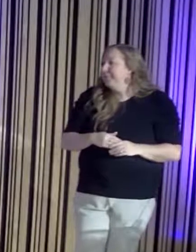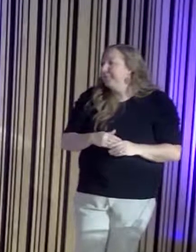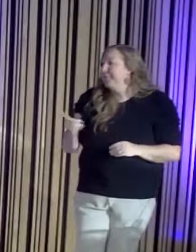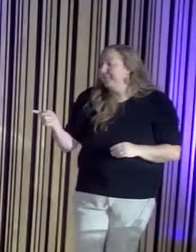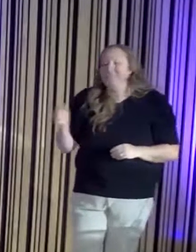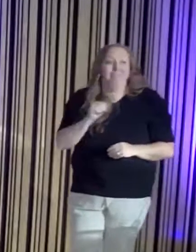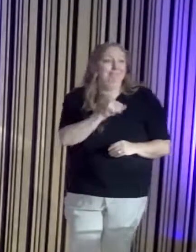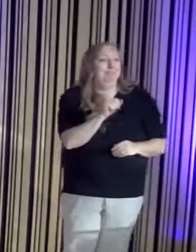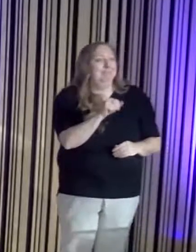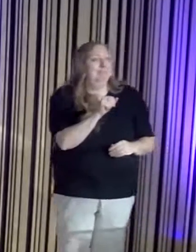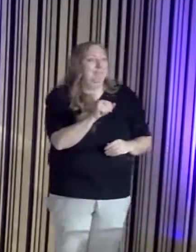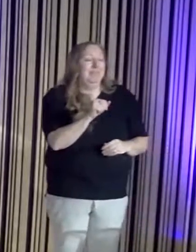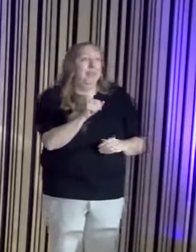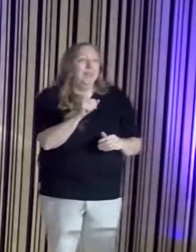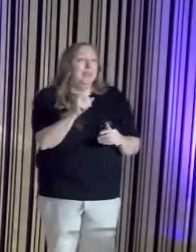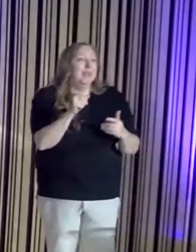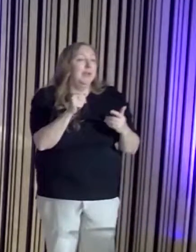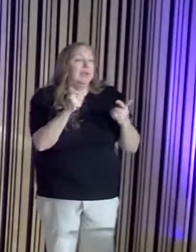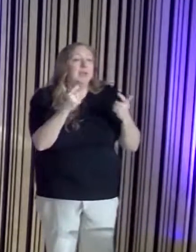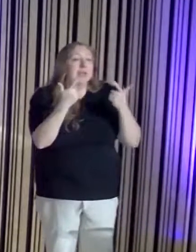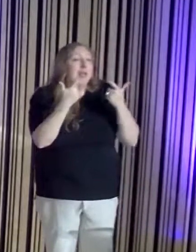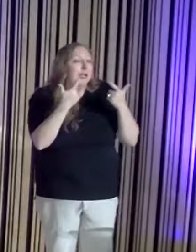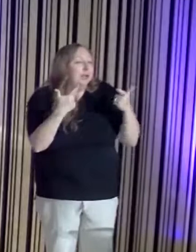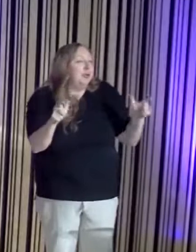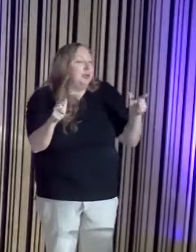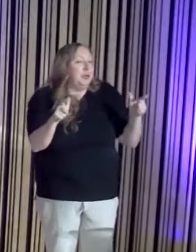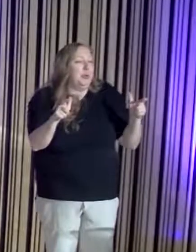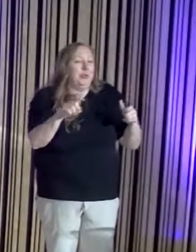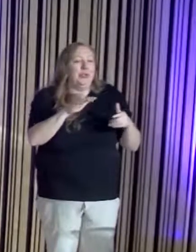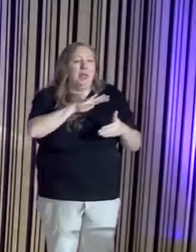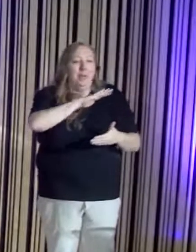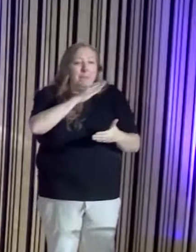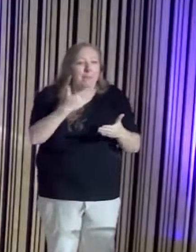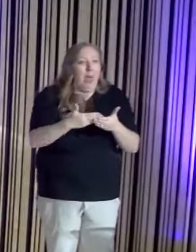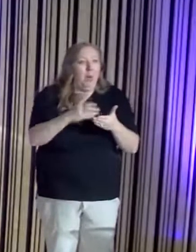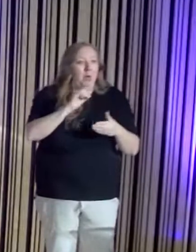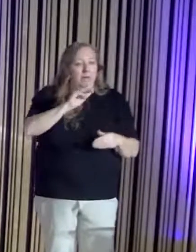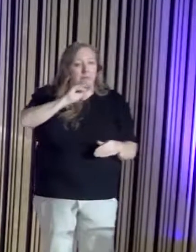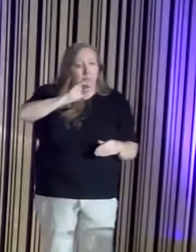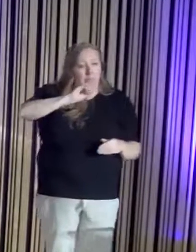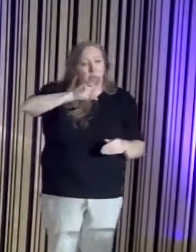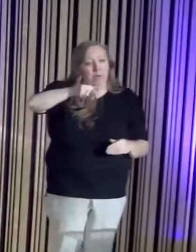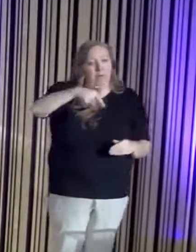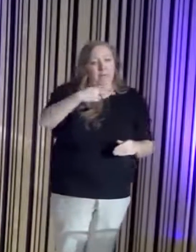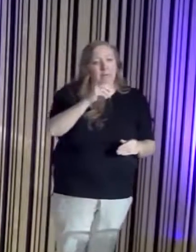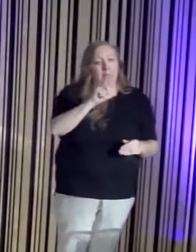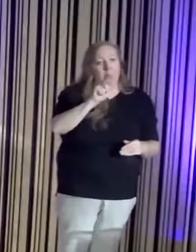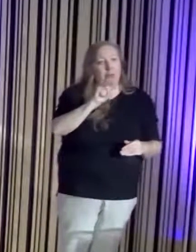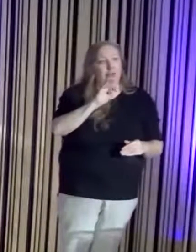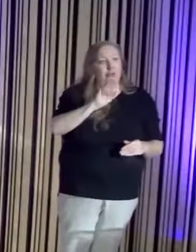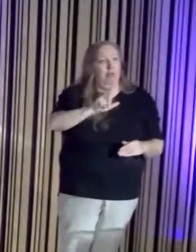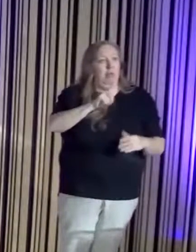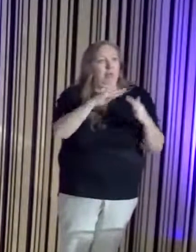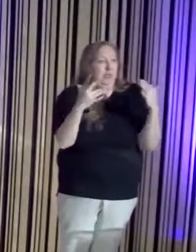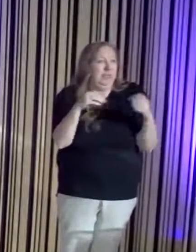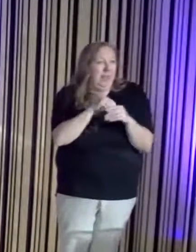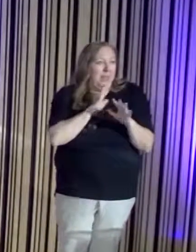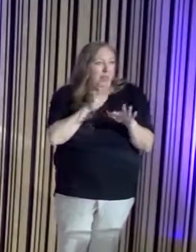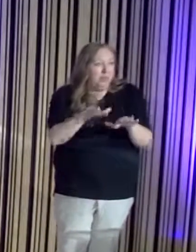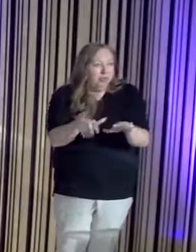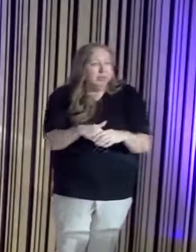huge amount of morphological diversity in the ocean, and for a long time this